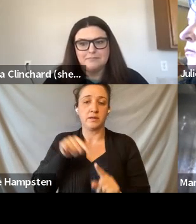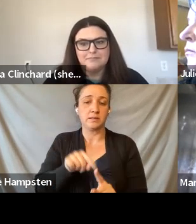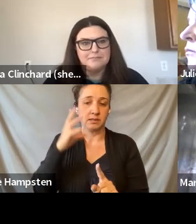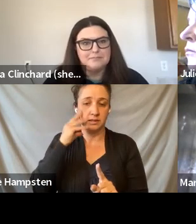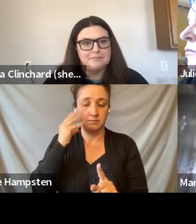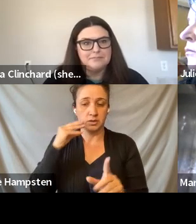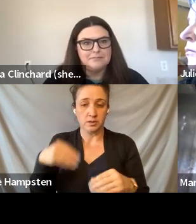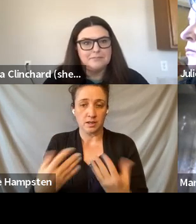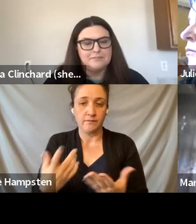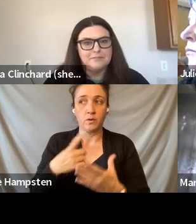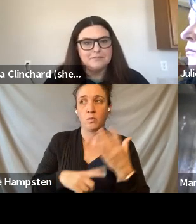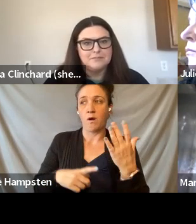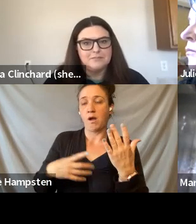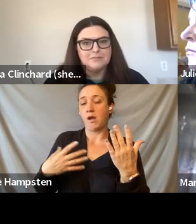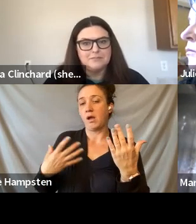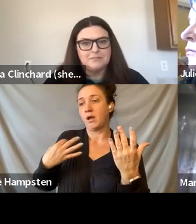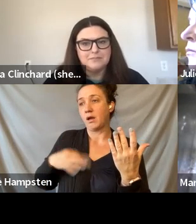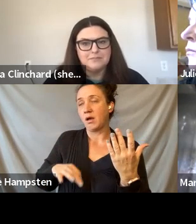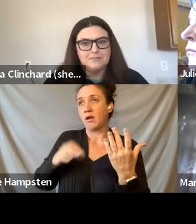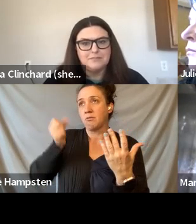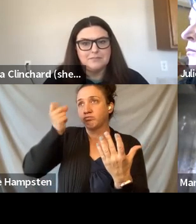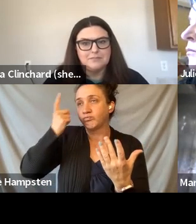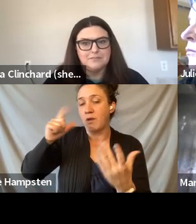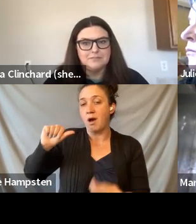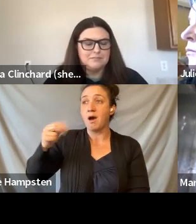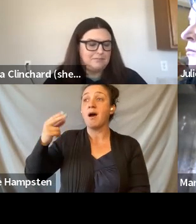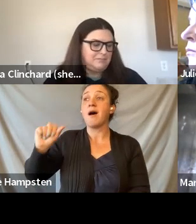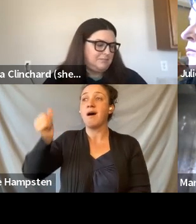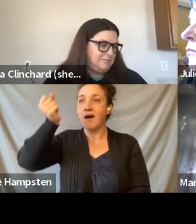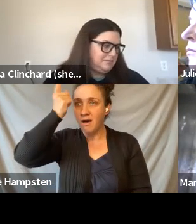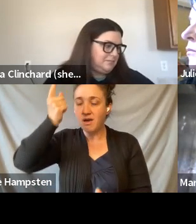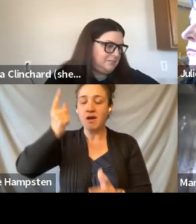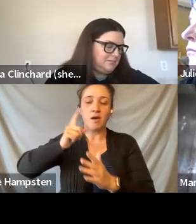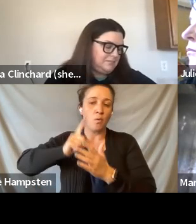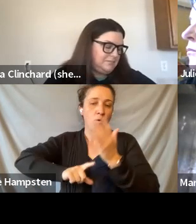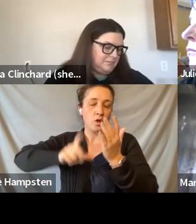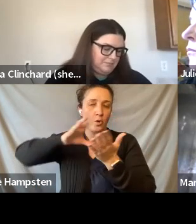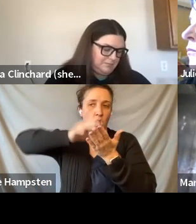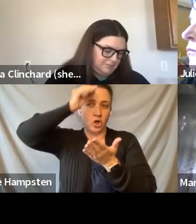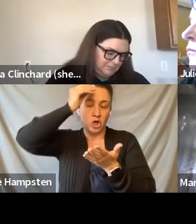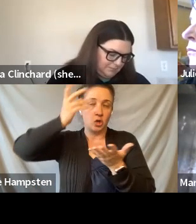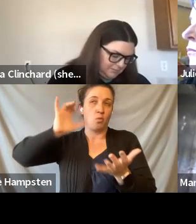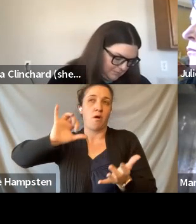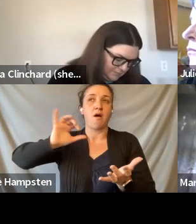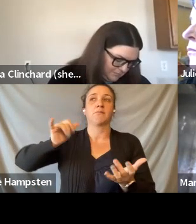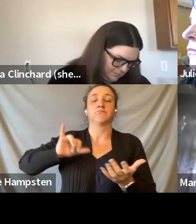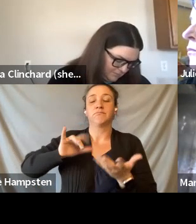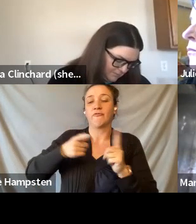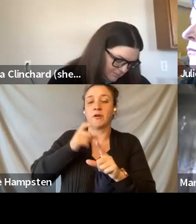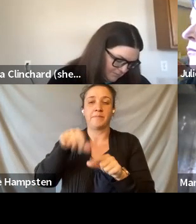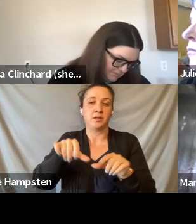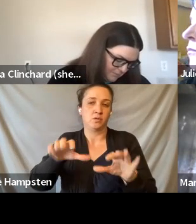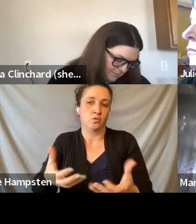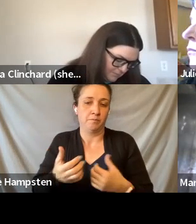what takeaways or ahas you gained from being engaged in this group. I sincerely hope